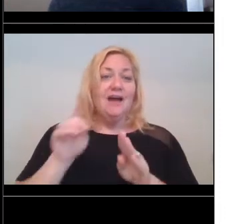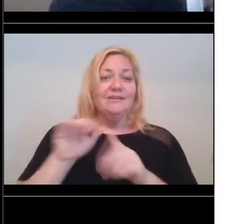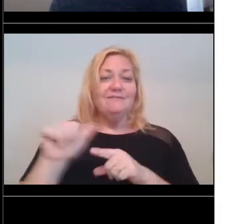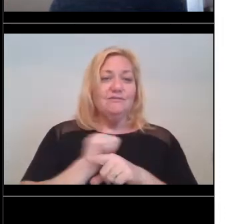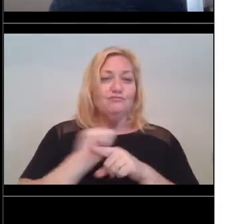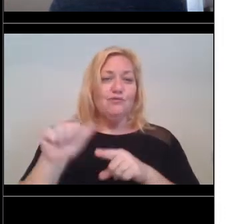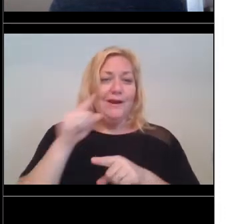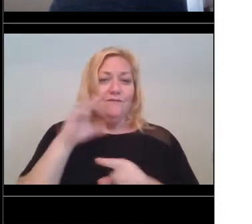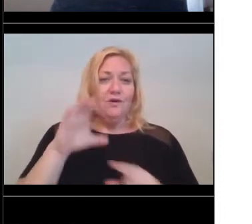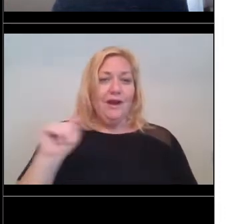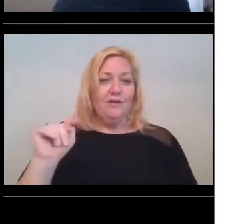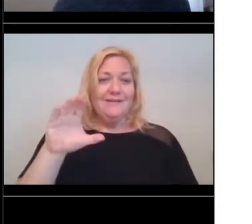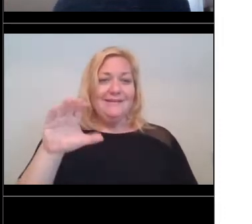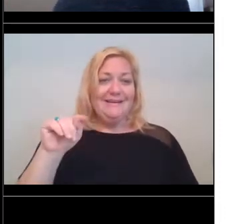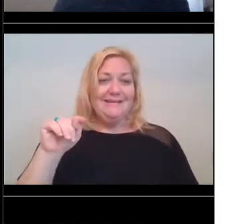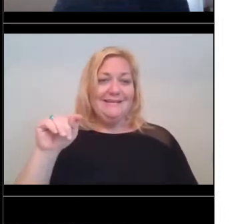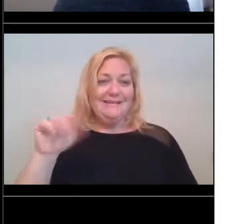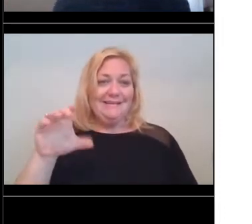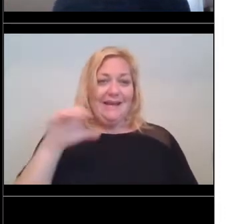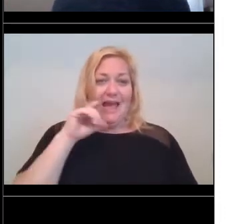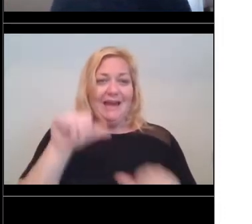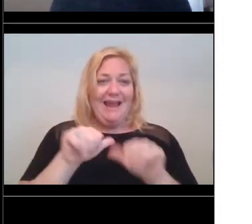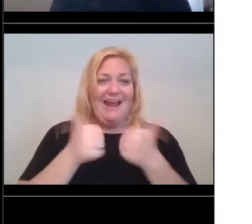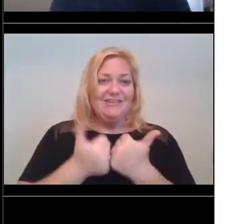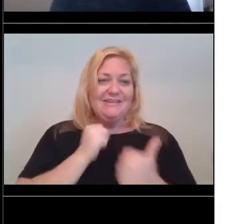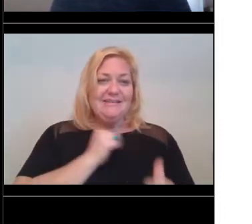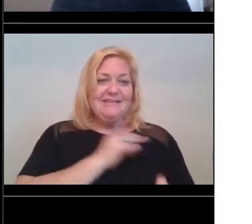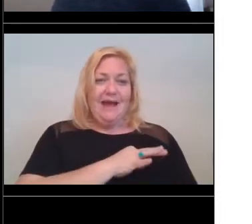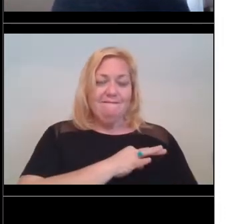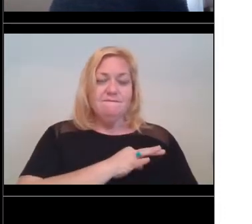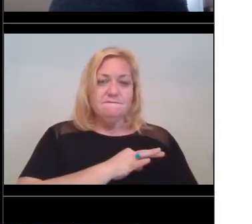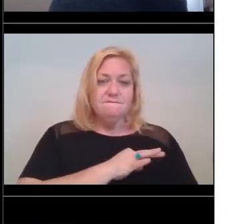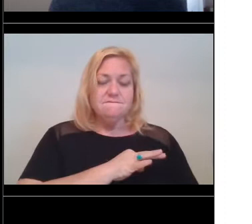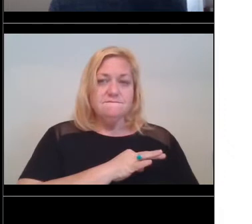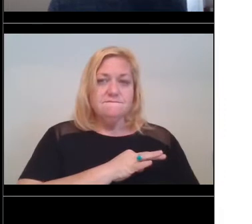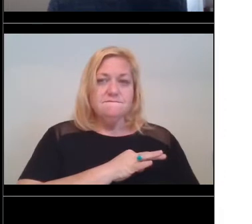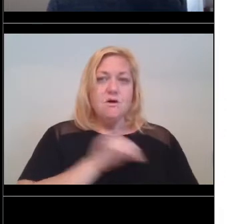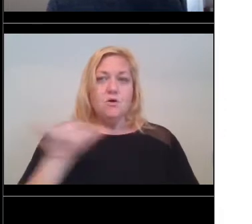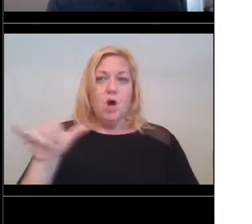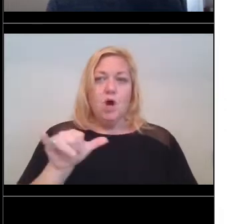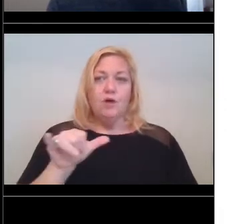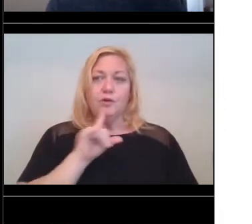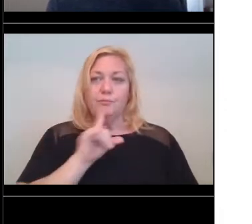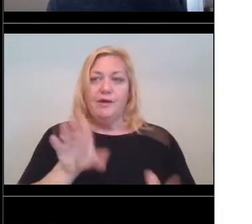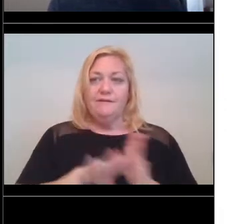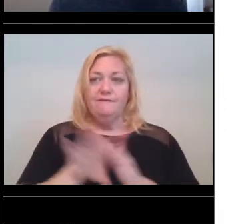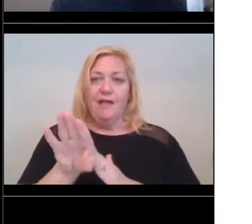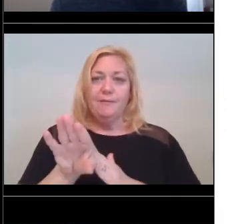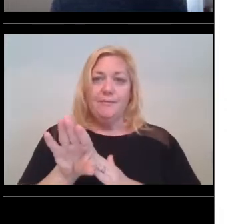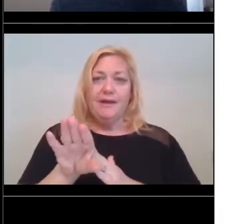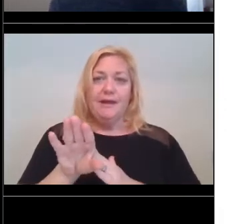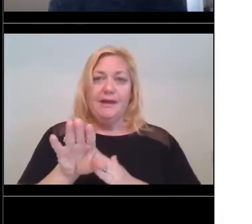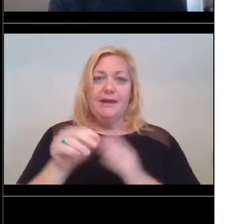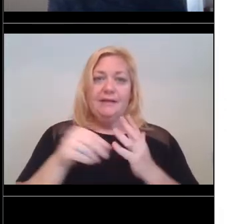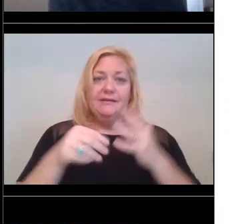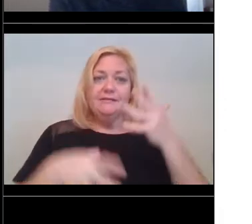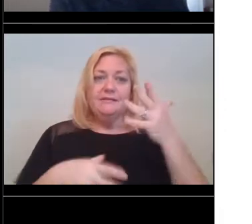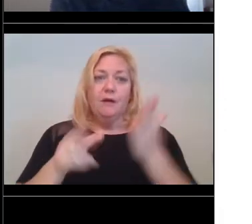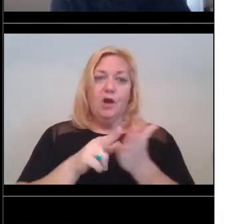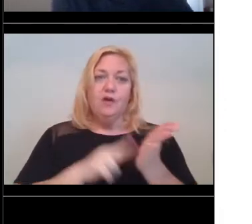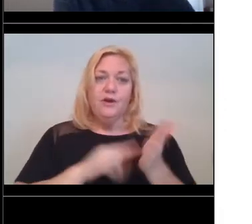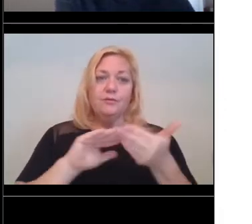Caltrans, CTC, and agency staff. And we'll also be developing the subcontracts with the